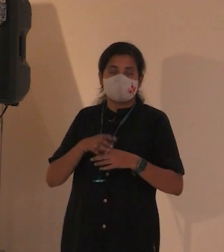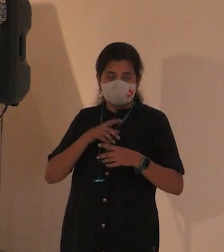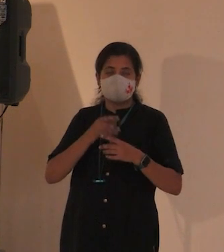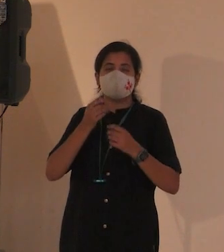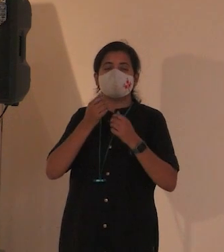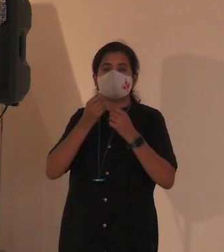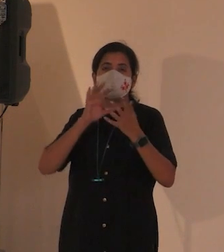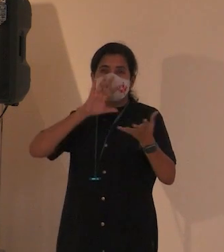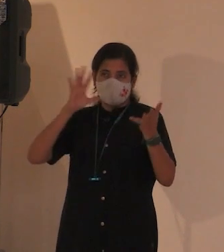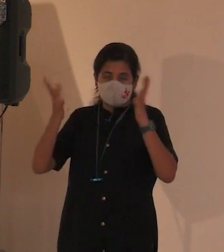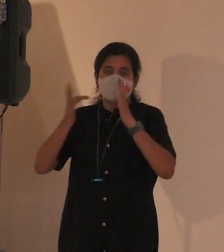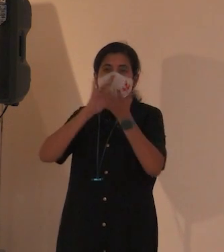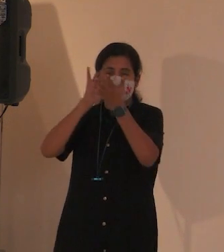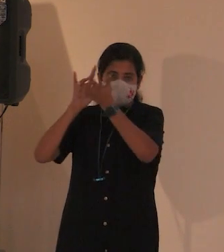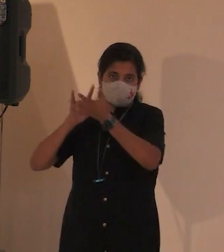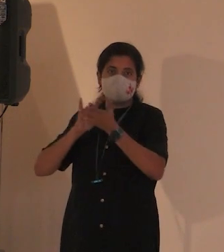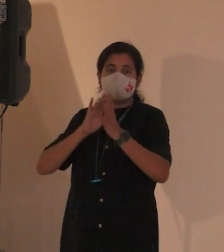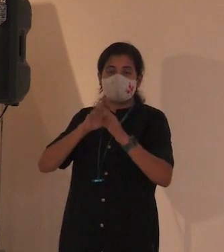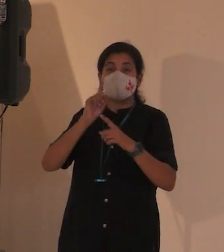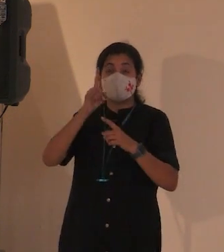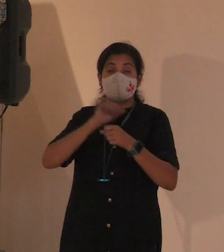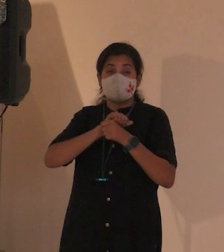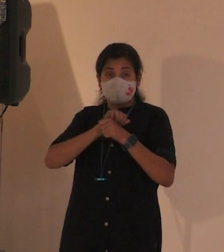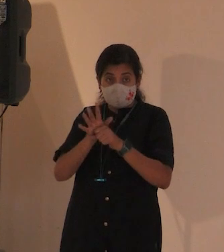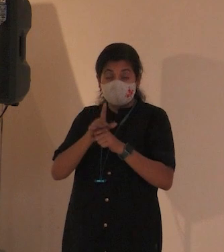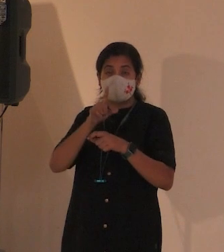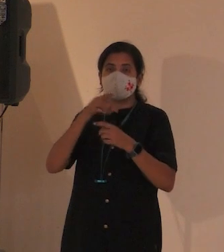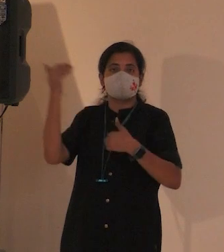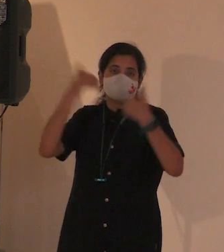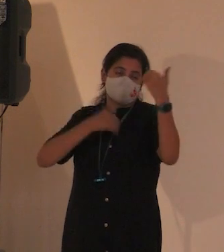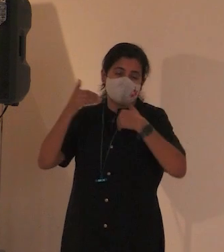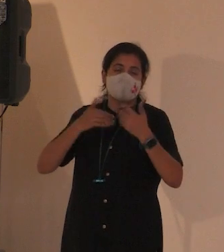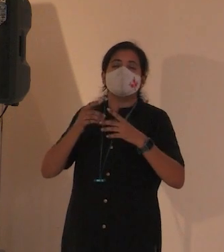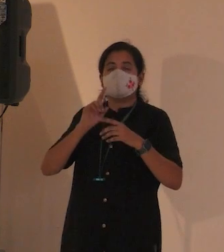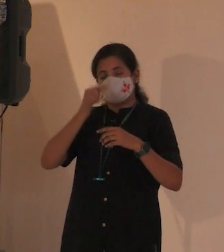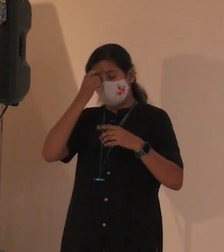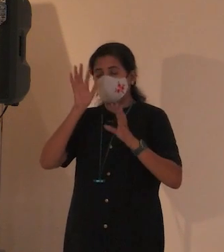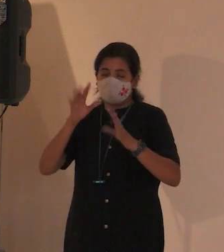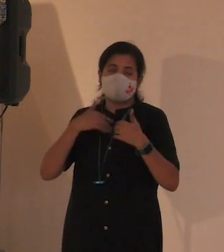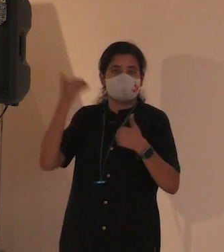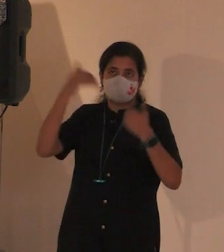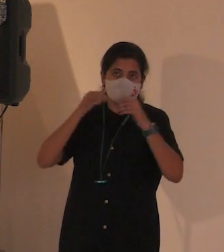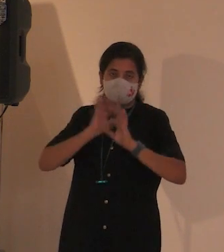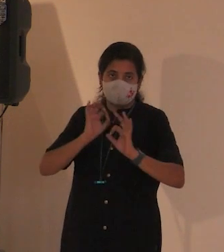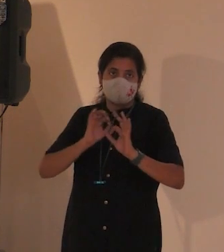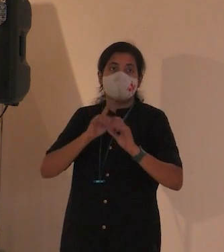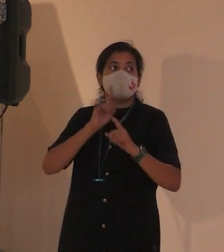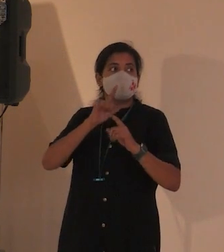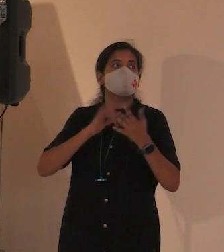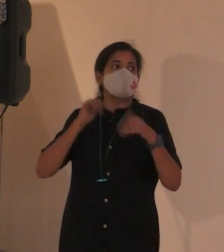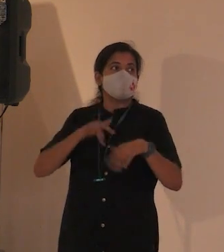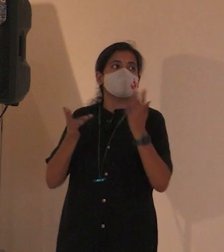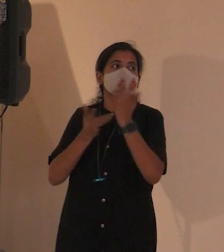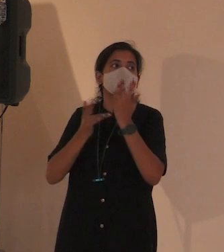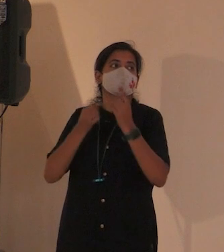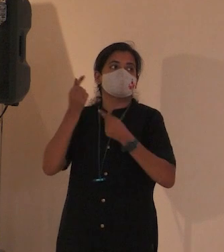parts of the world coming to us, but post-COVID, many of them don't come, but they request for these things to be digitized and sent